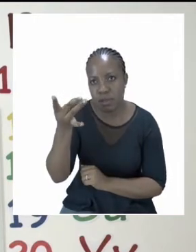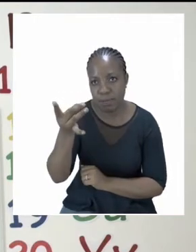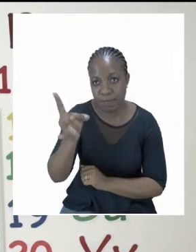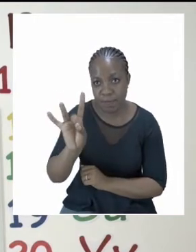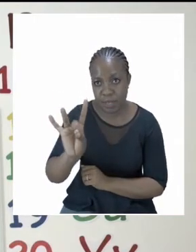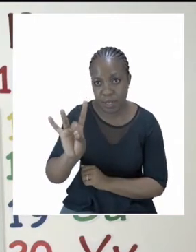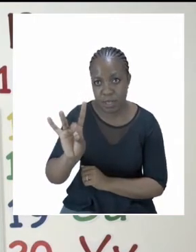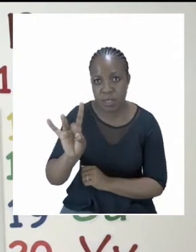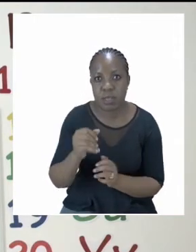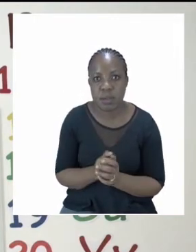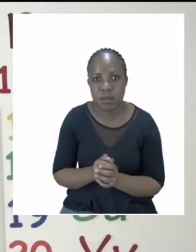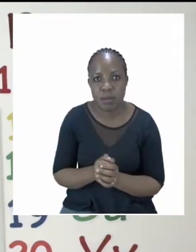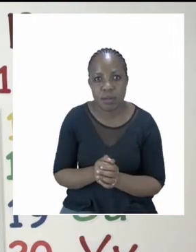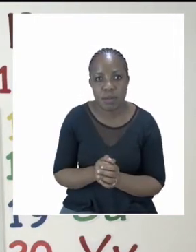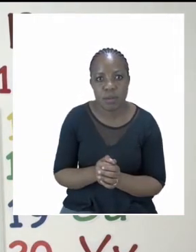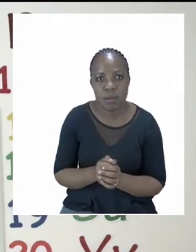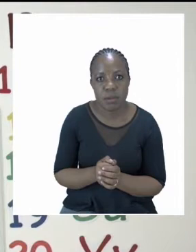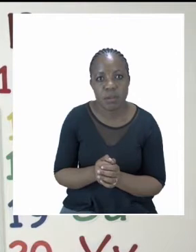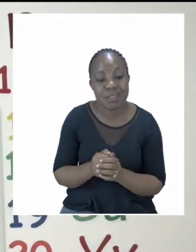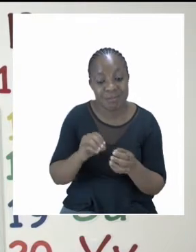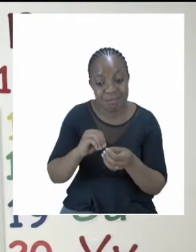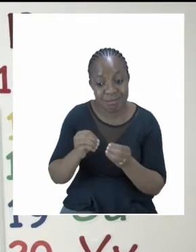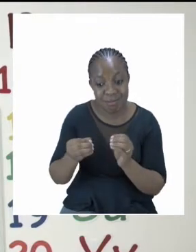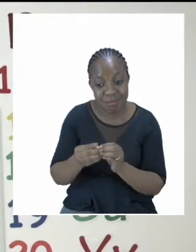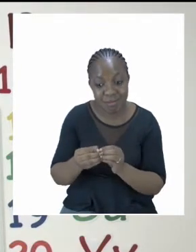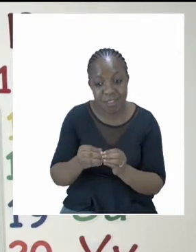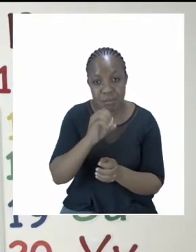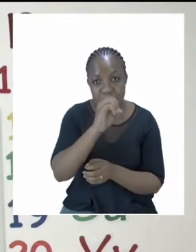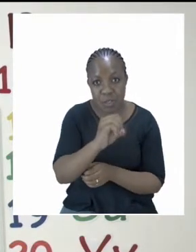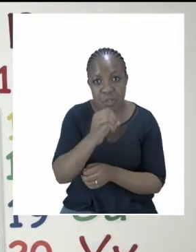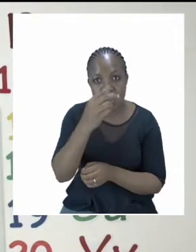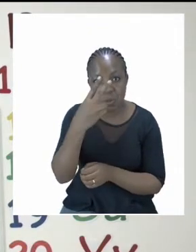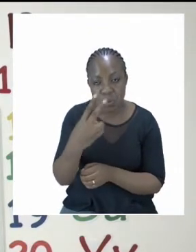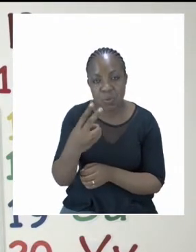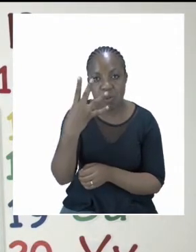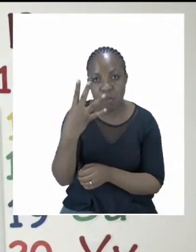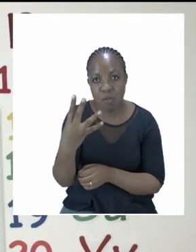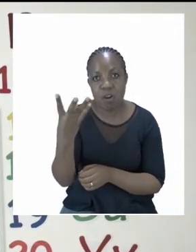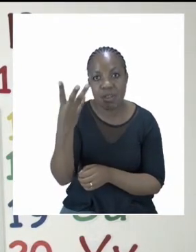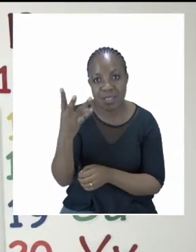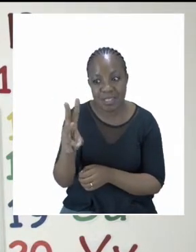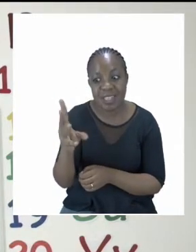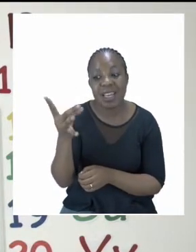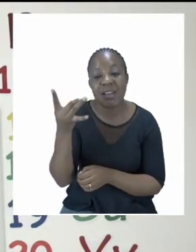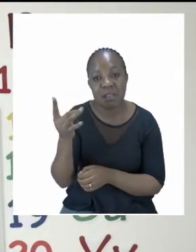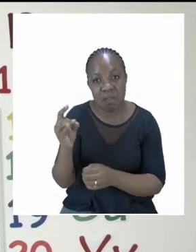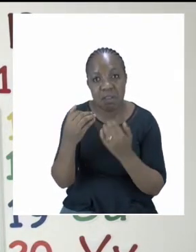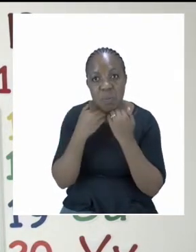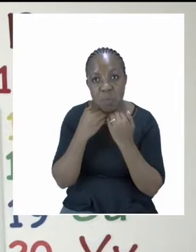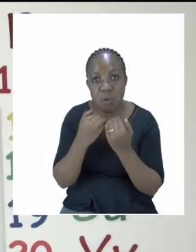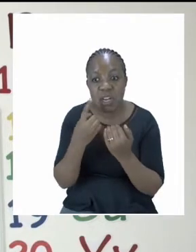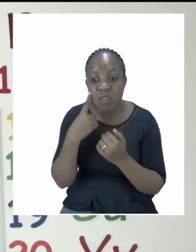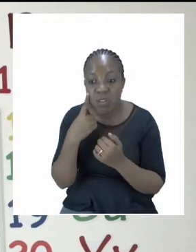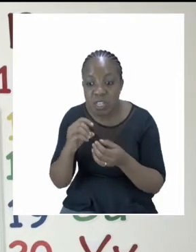8. Now, those numbers are very important because if they appear at the end